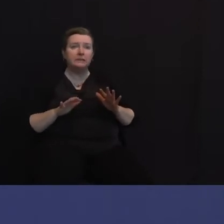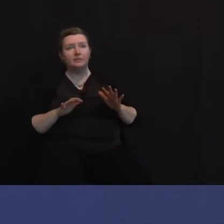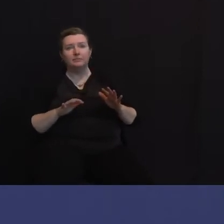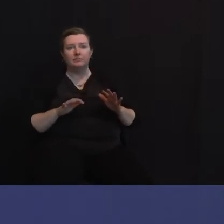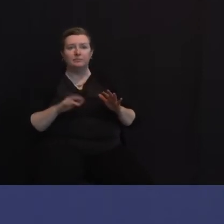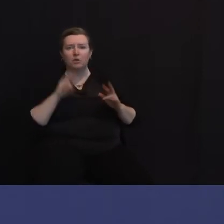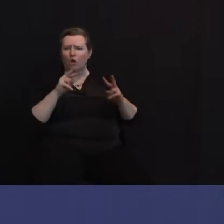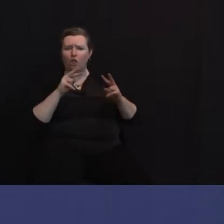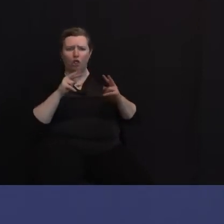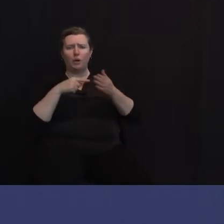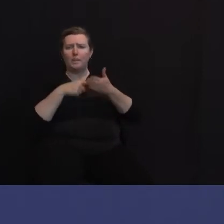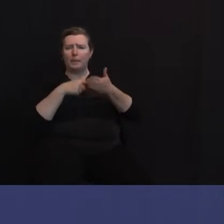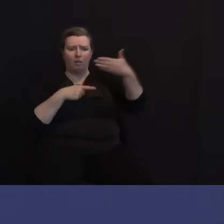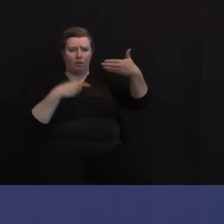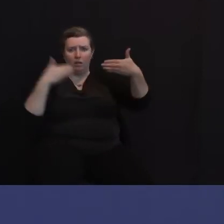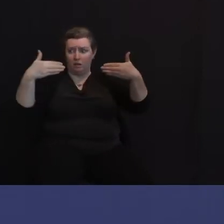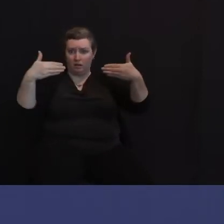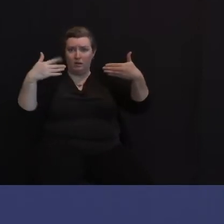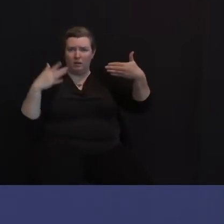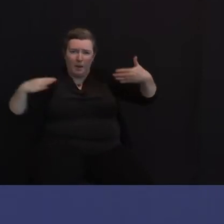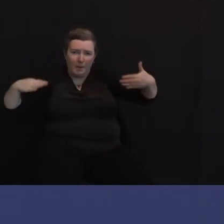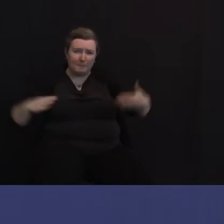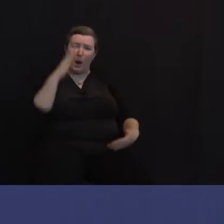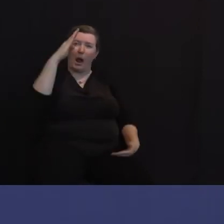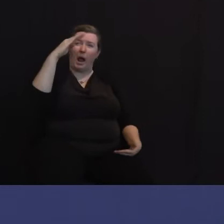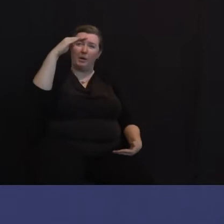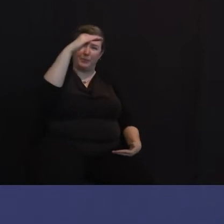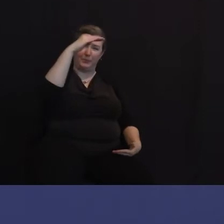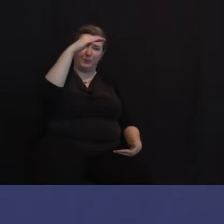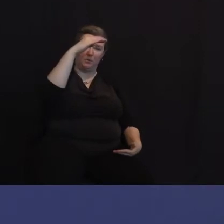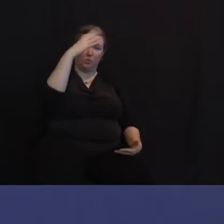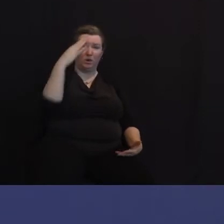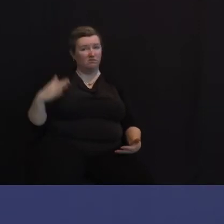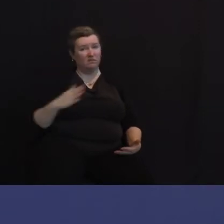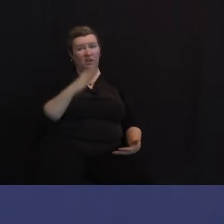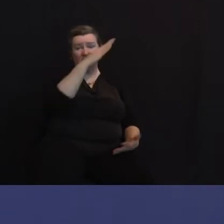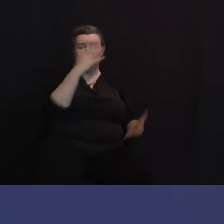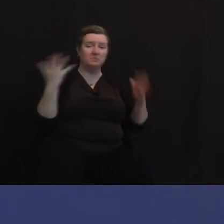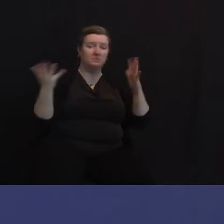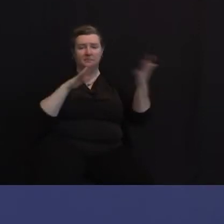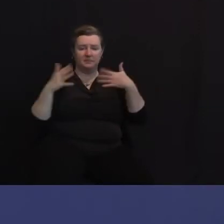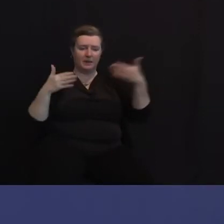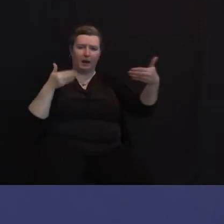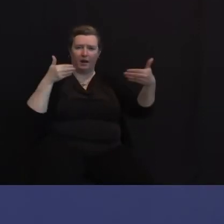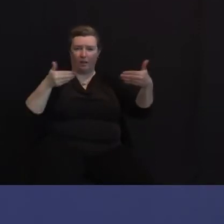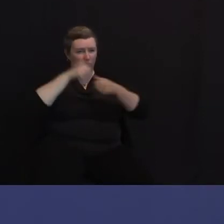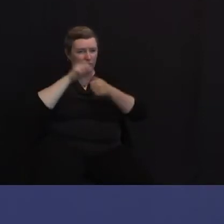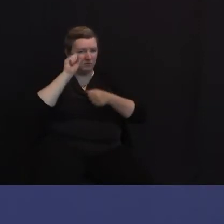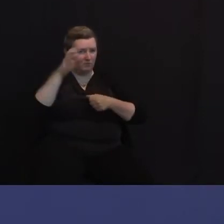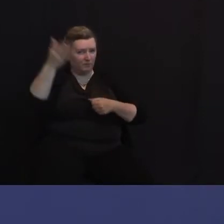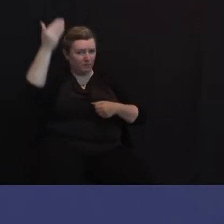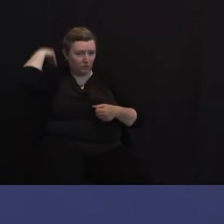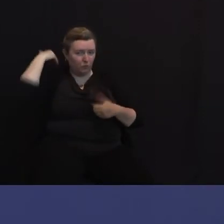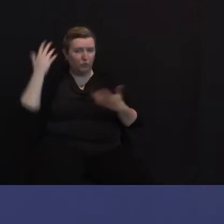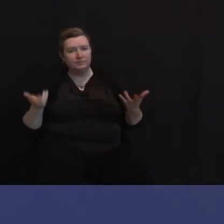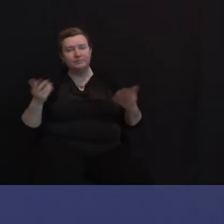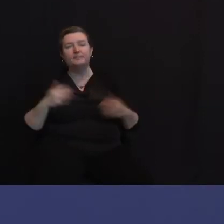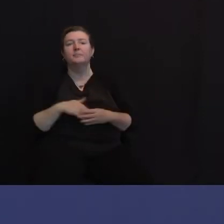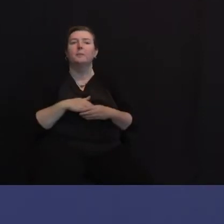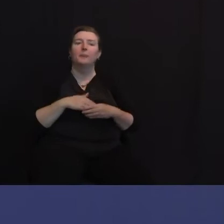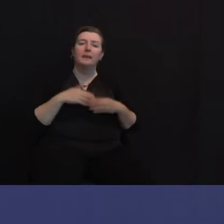epidemiological curves cresting, that combination, which is right now really lethal and against us. Ultimately, then we have leverage on the backside of